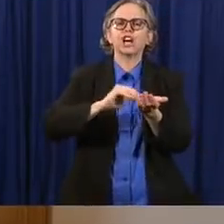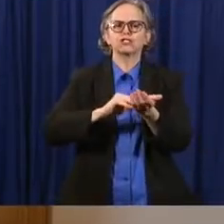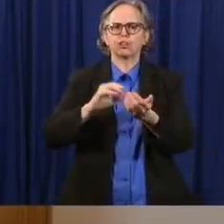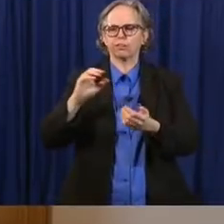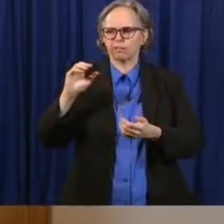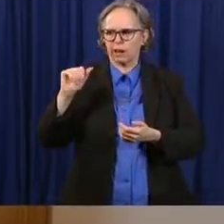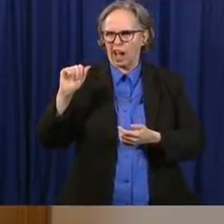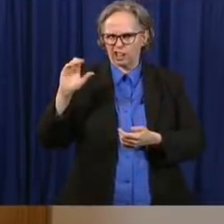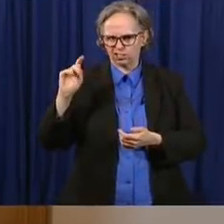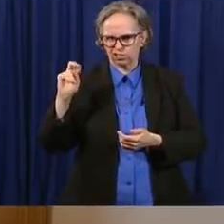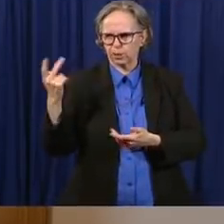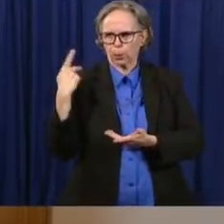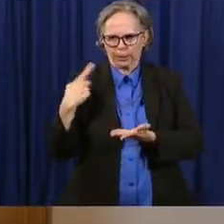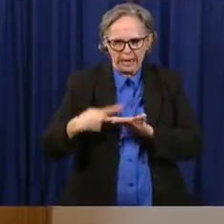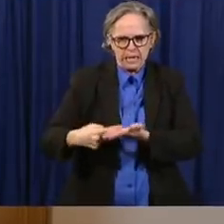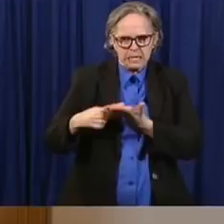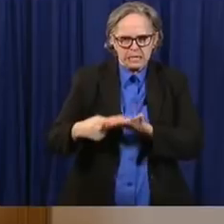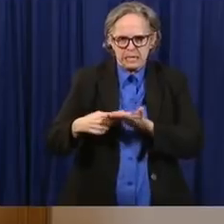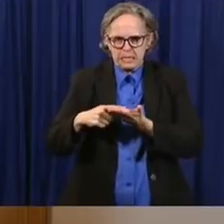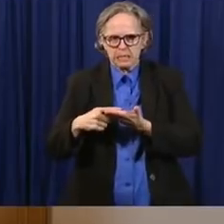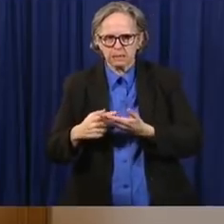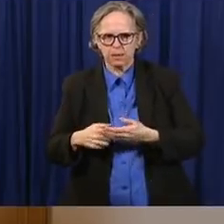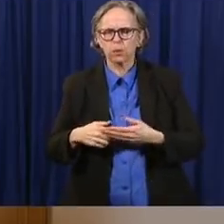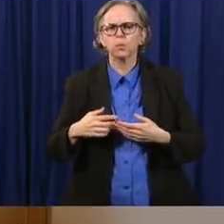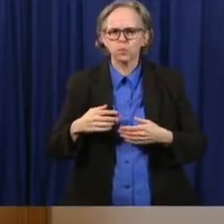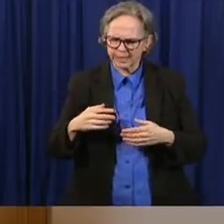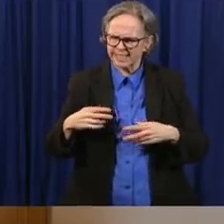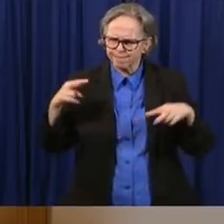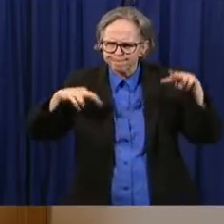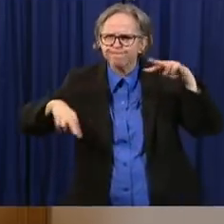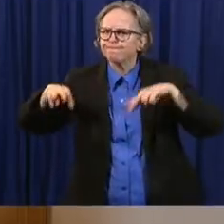discussed it, and we really both feel that